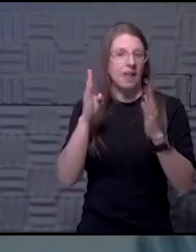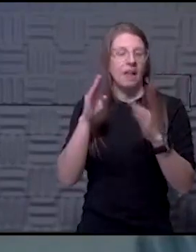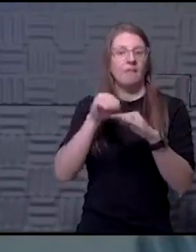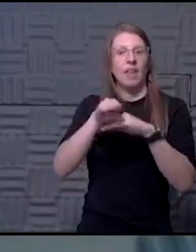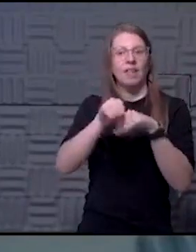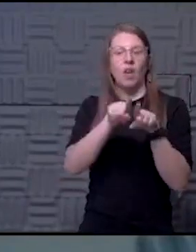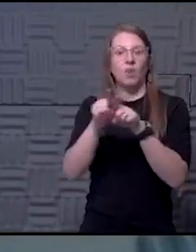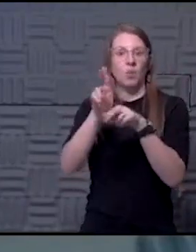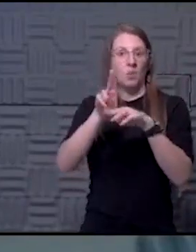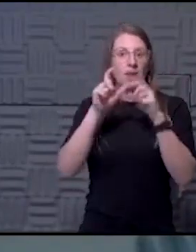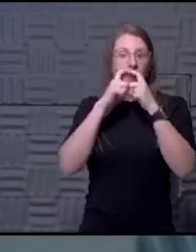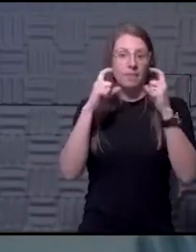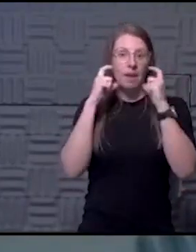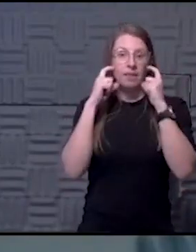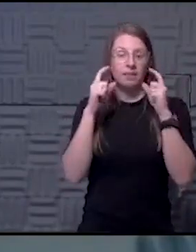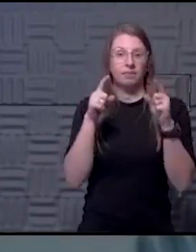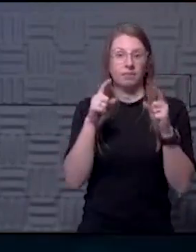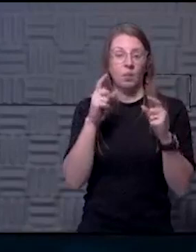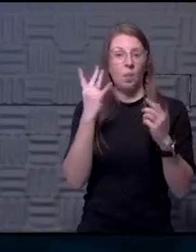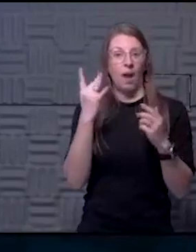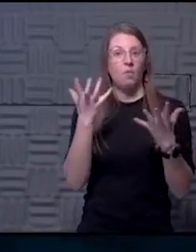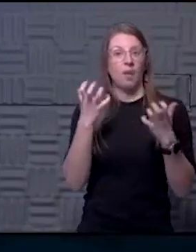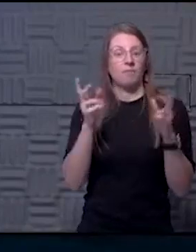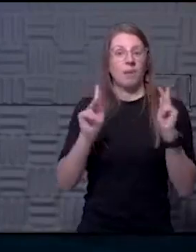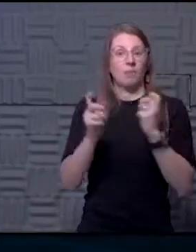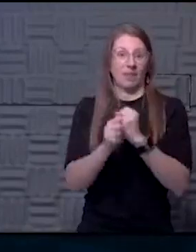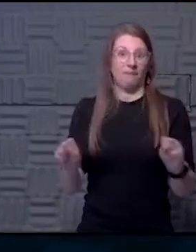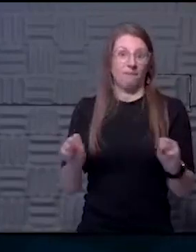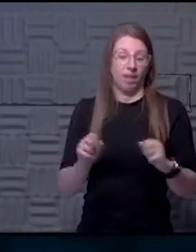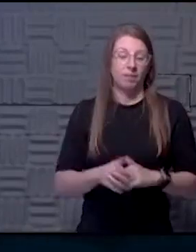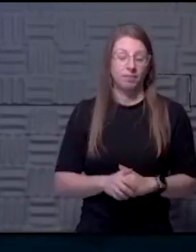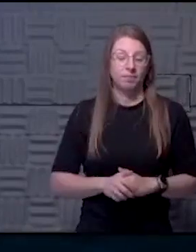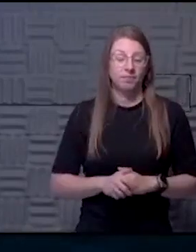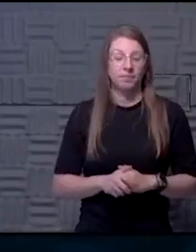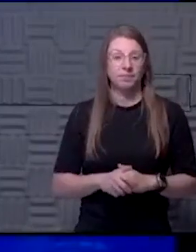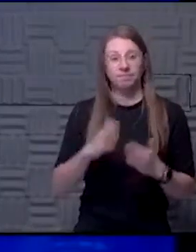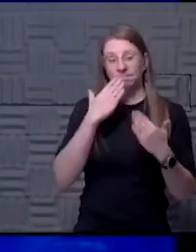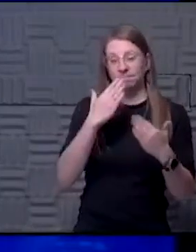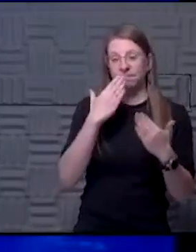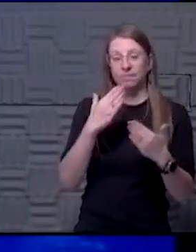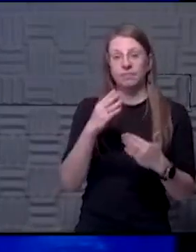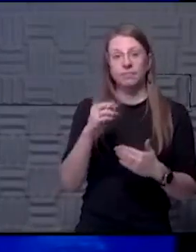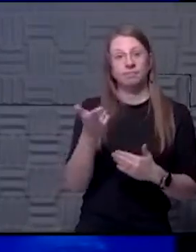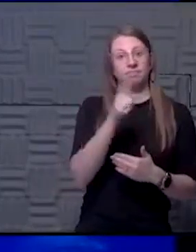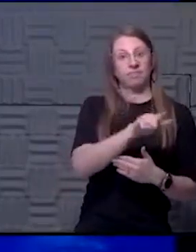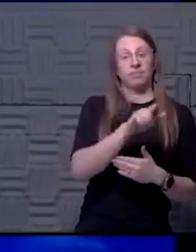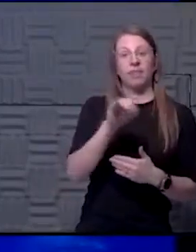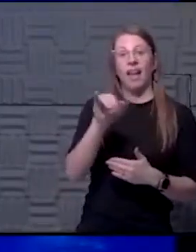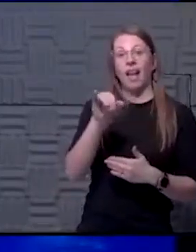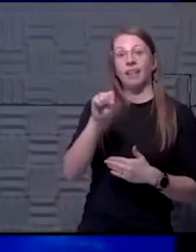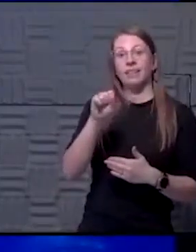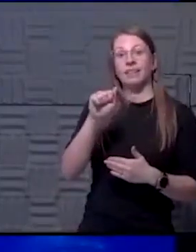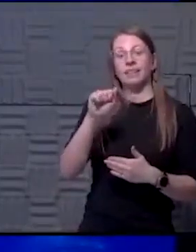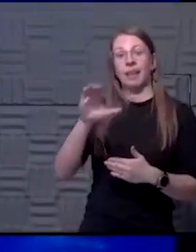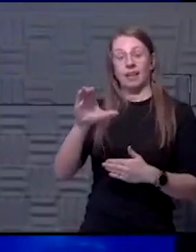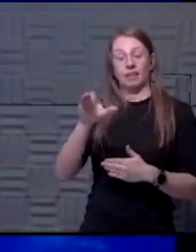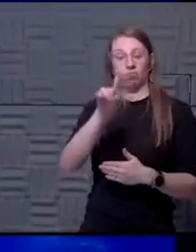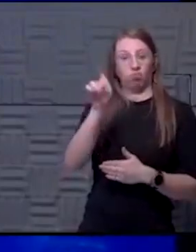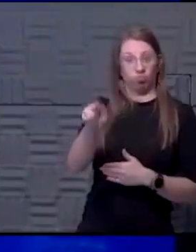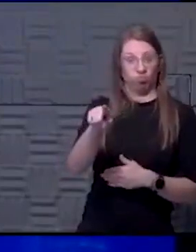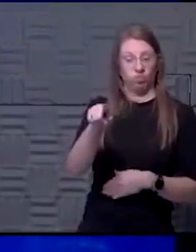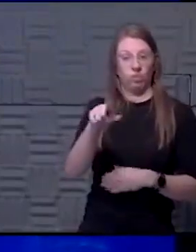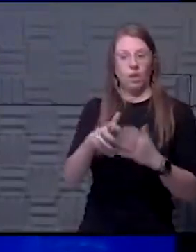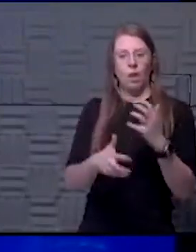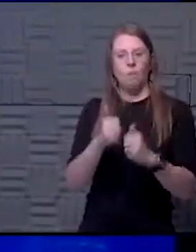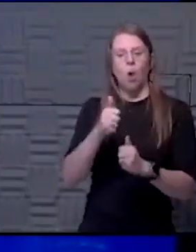wear masks and keep people as safe as we can. Yeah, that's really important. Thank you, Mayor. Okay, Jill. Isaac has a question for the mayor. He says, once the